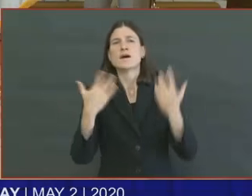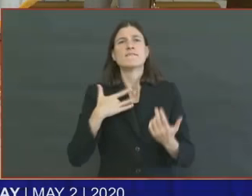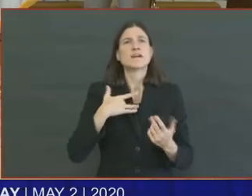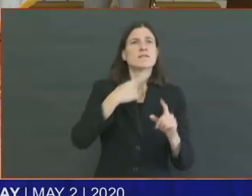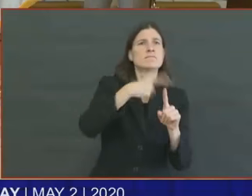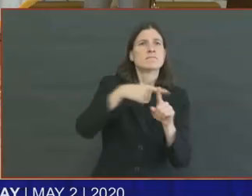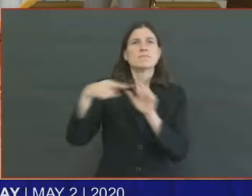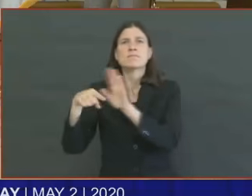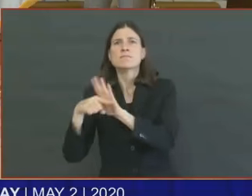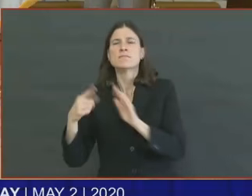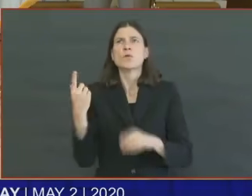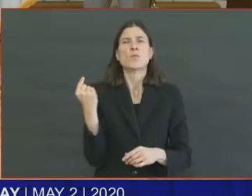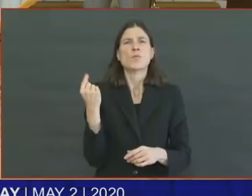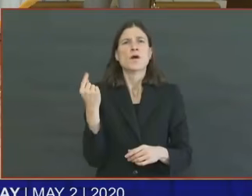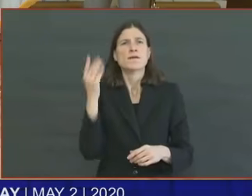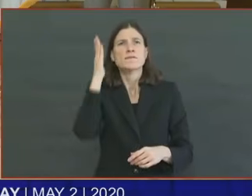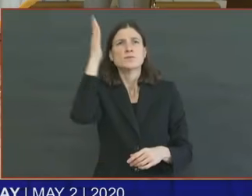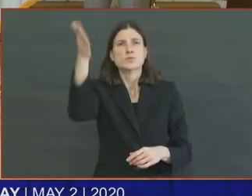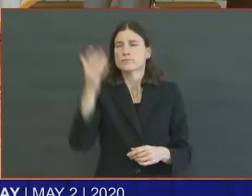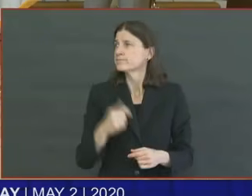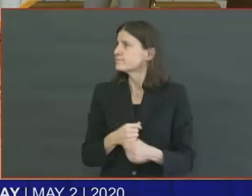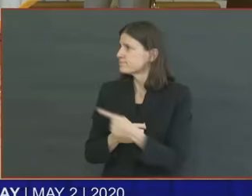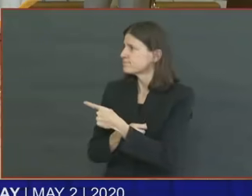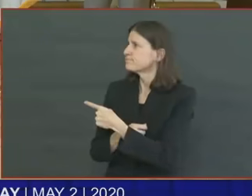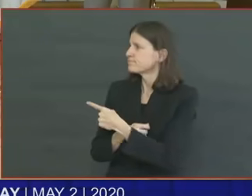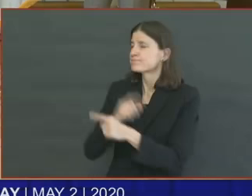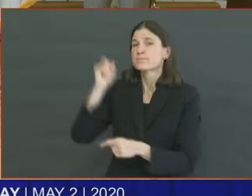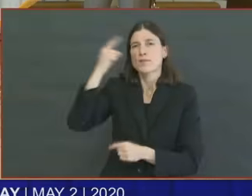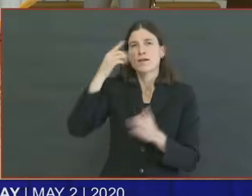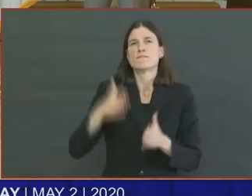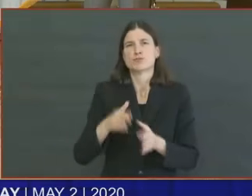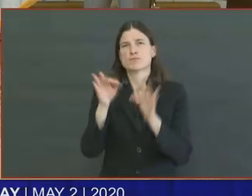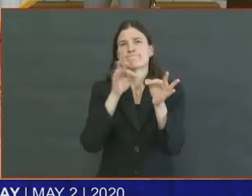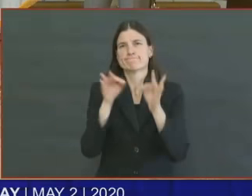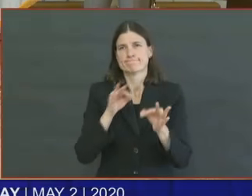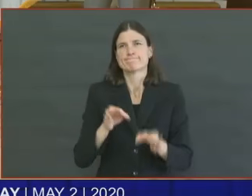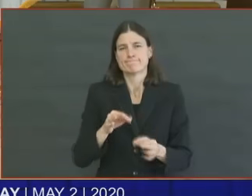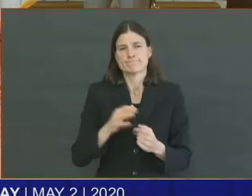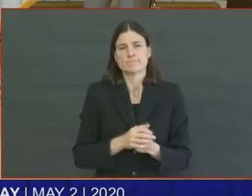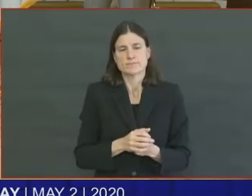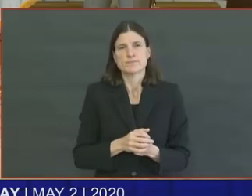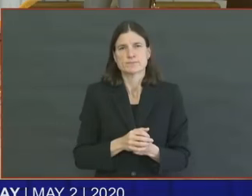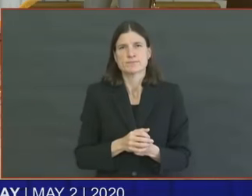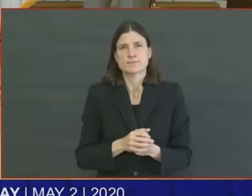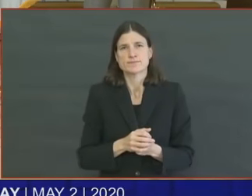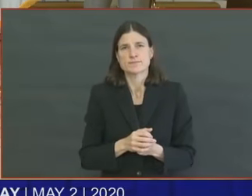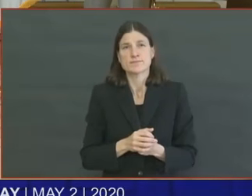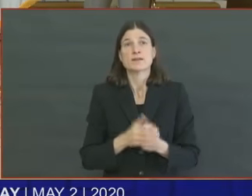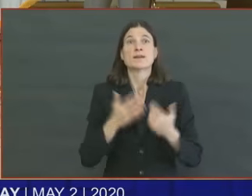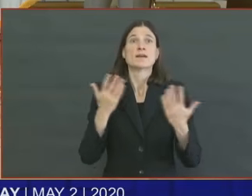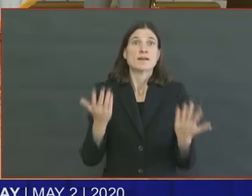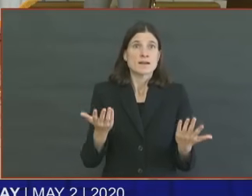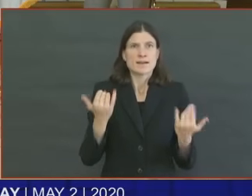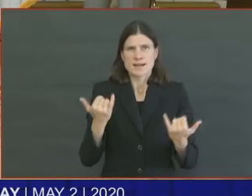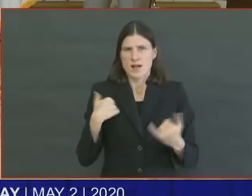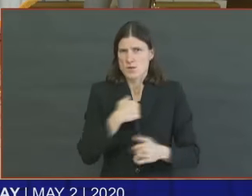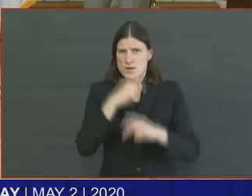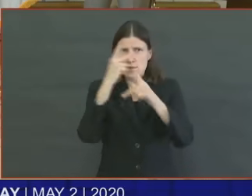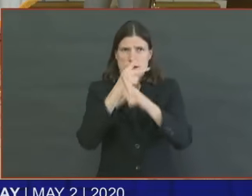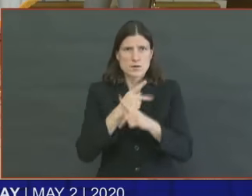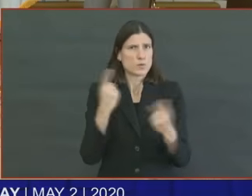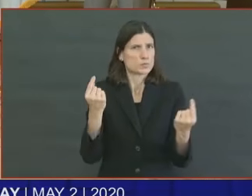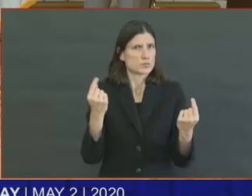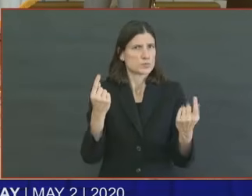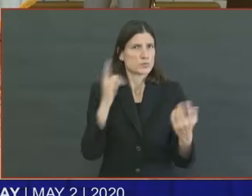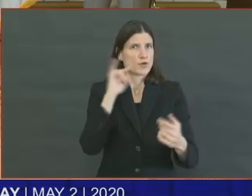September? It's a great question, Scott, and the answer is we're still trying to figure that out. Earlier this week, my